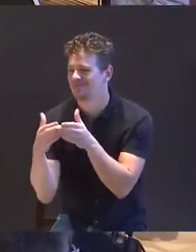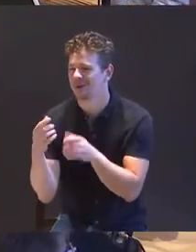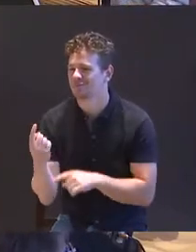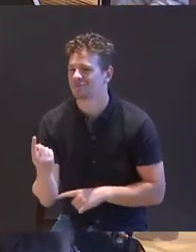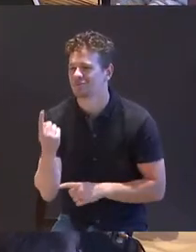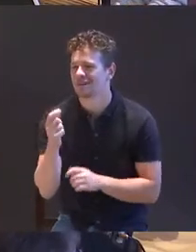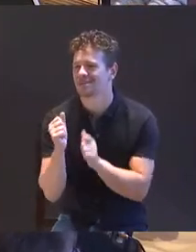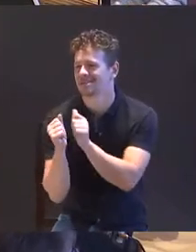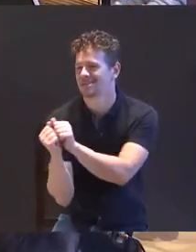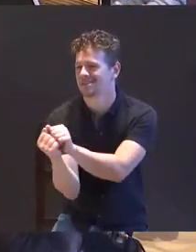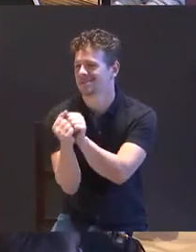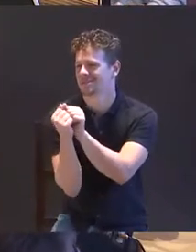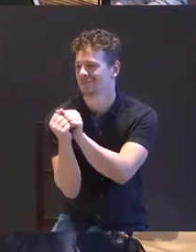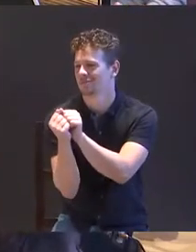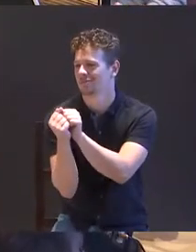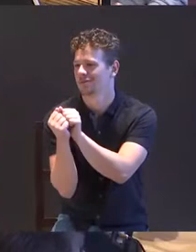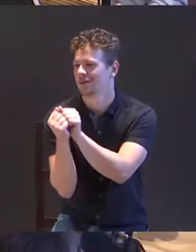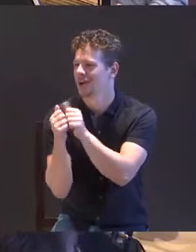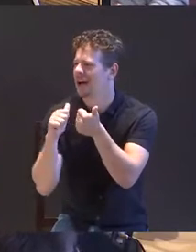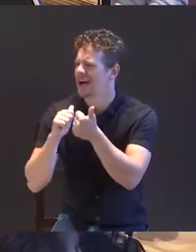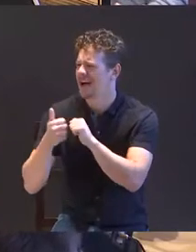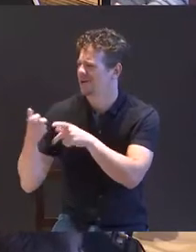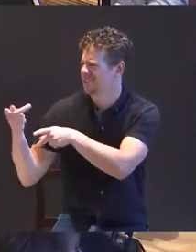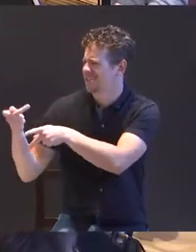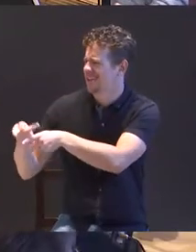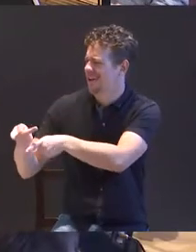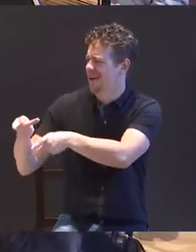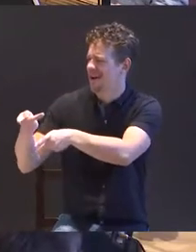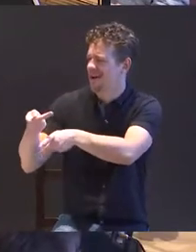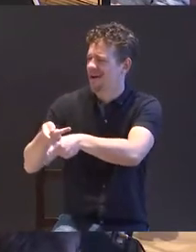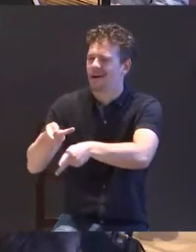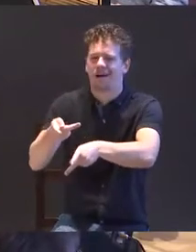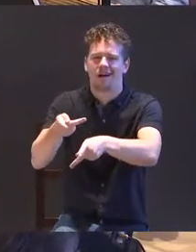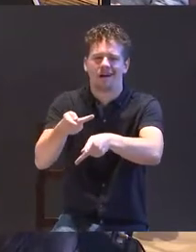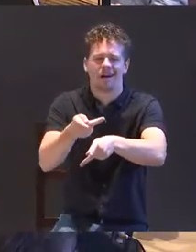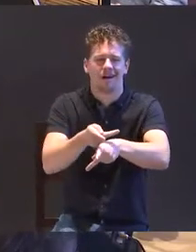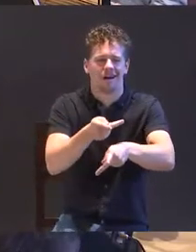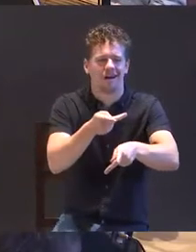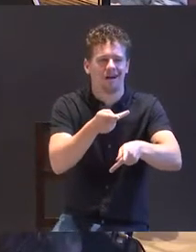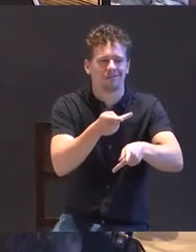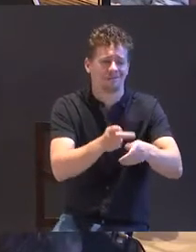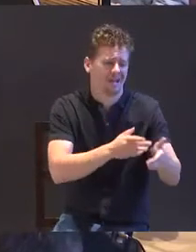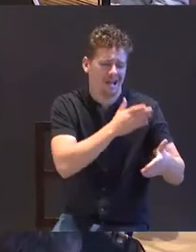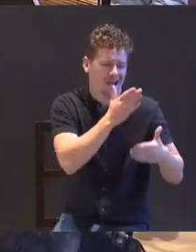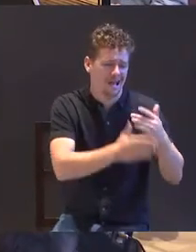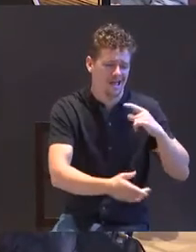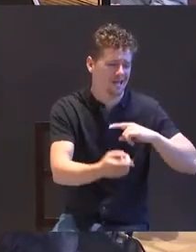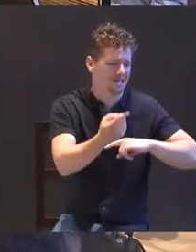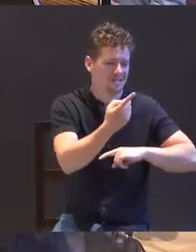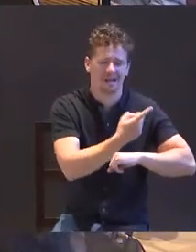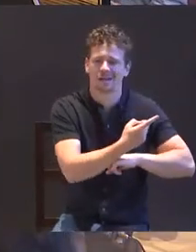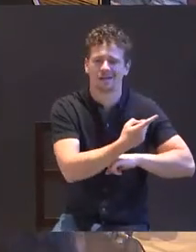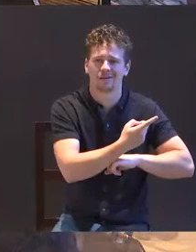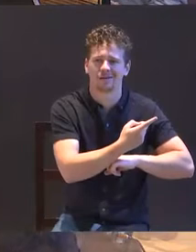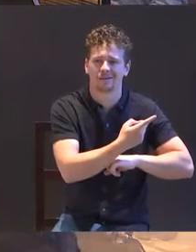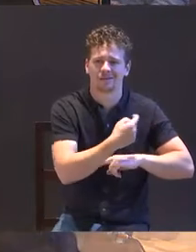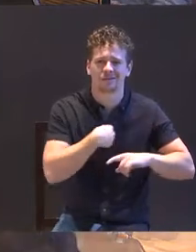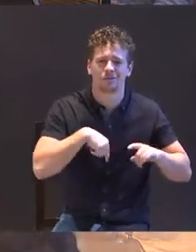We are how we treat each other when the day is done. We are